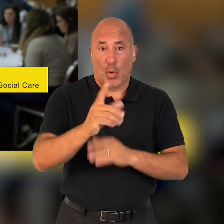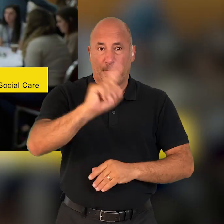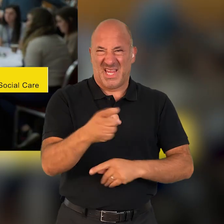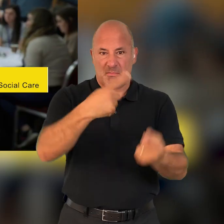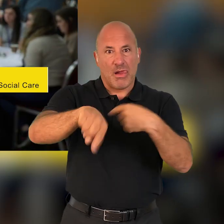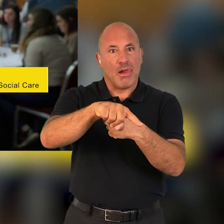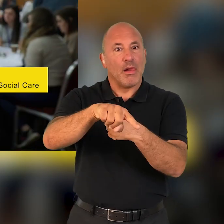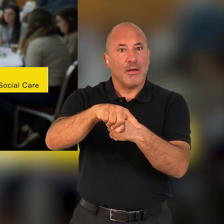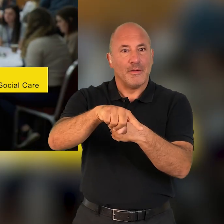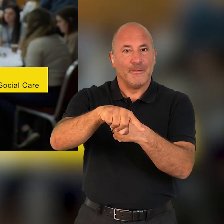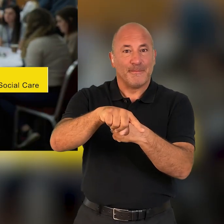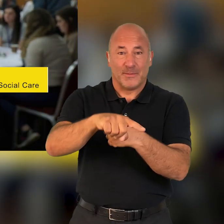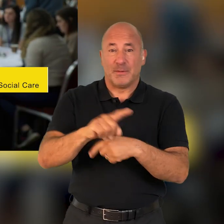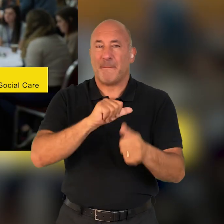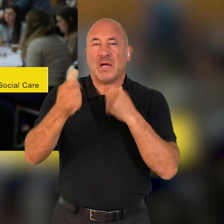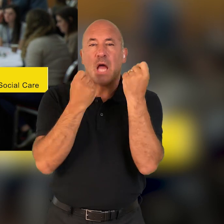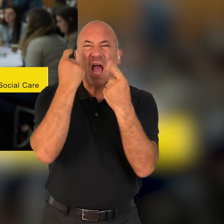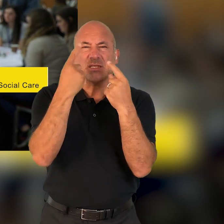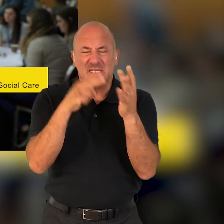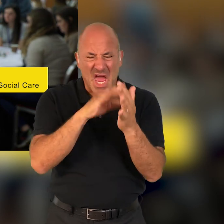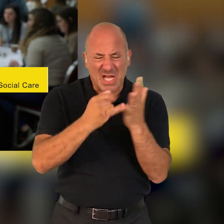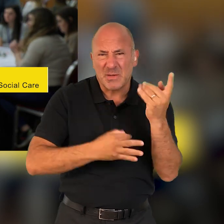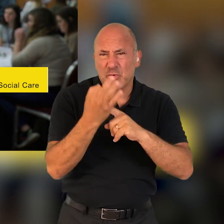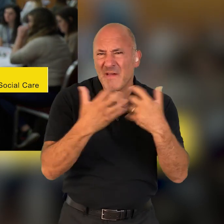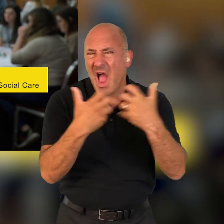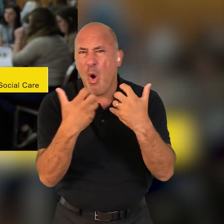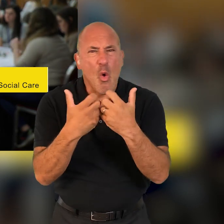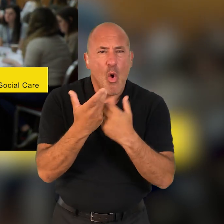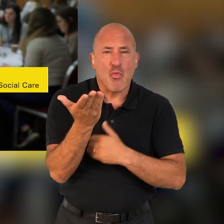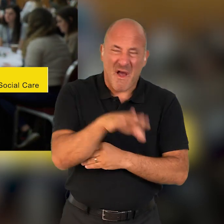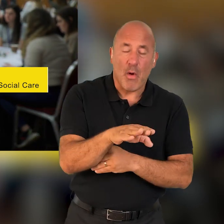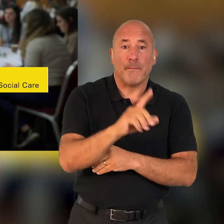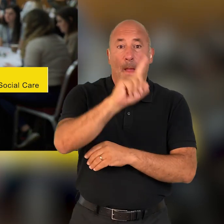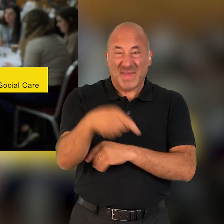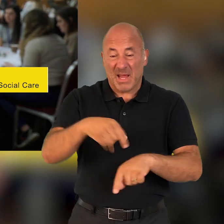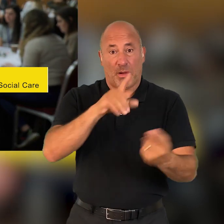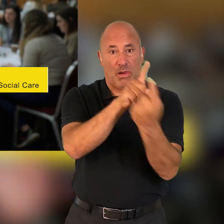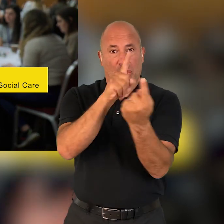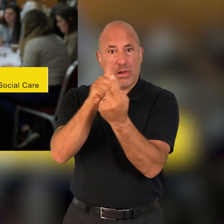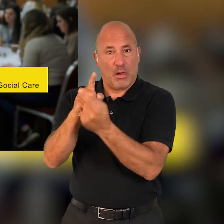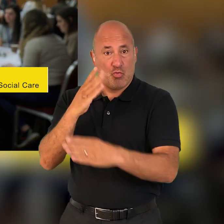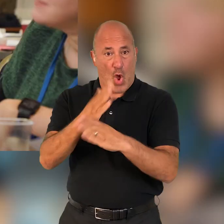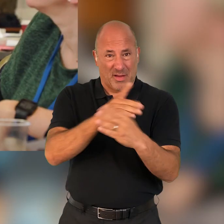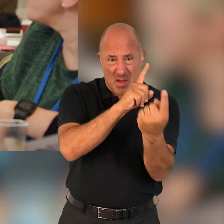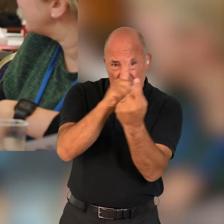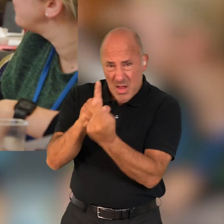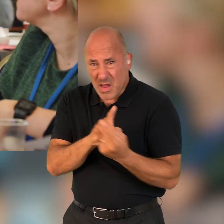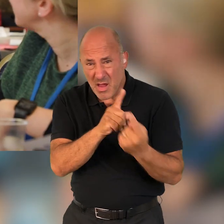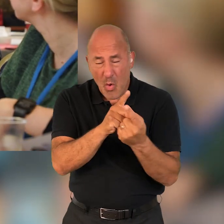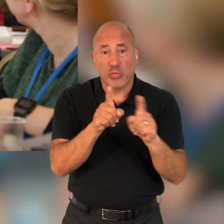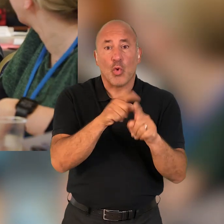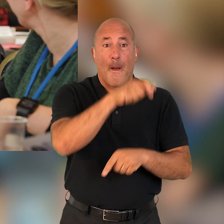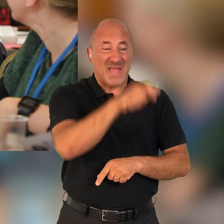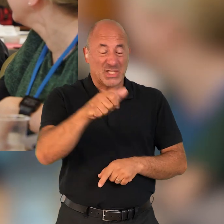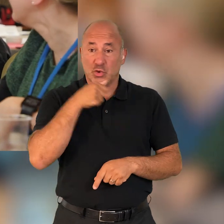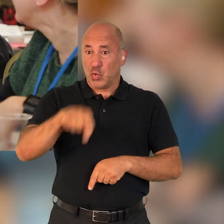think that some of the best ideas we'll get about how the NHS can improve will come from the people on the front line who work in it, and crucially,